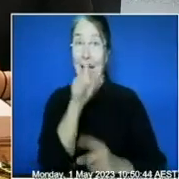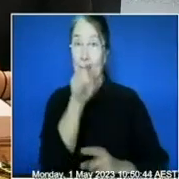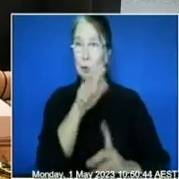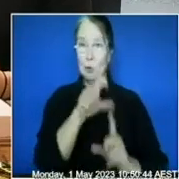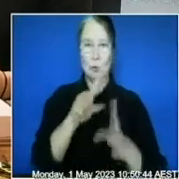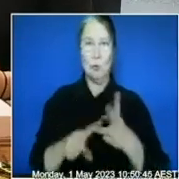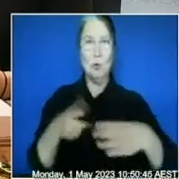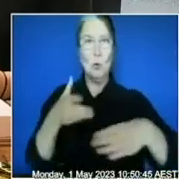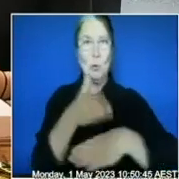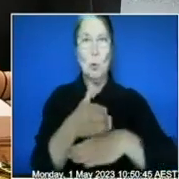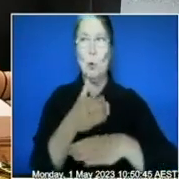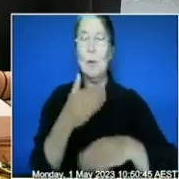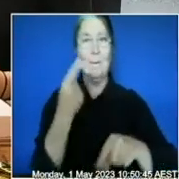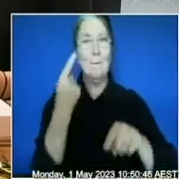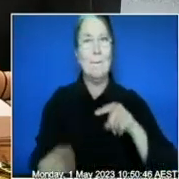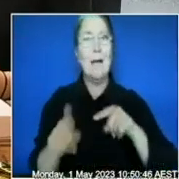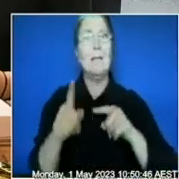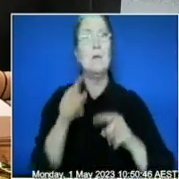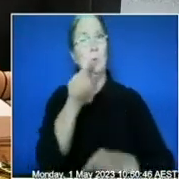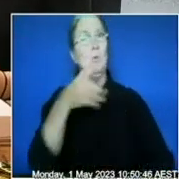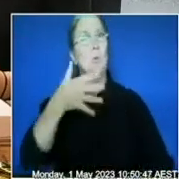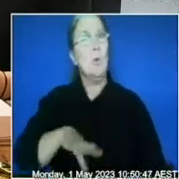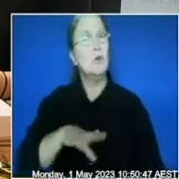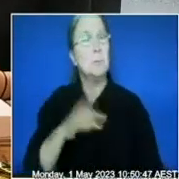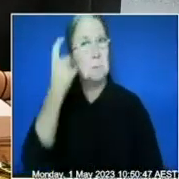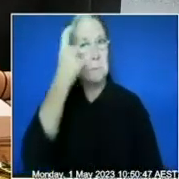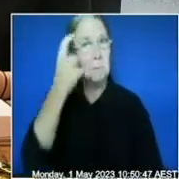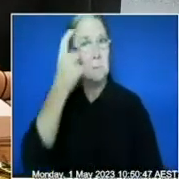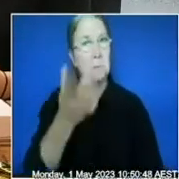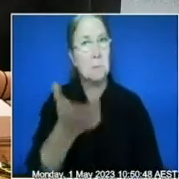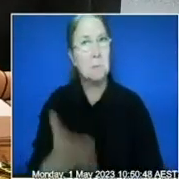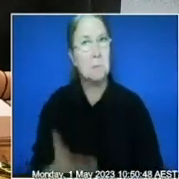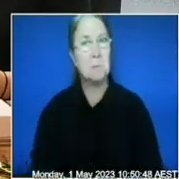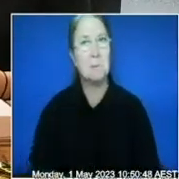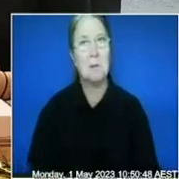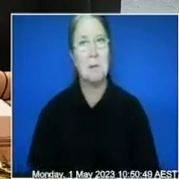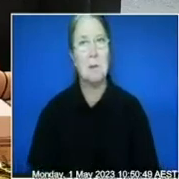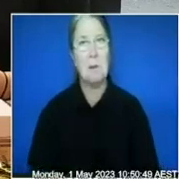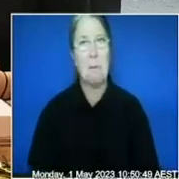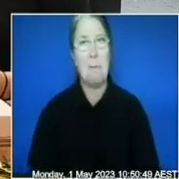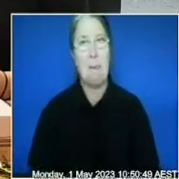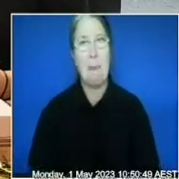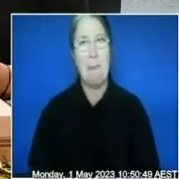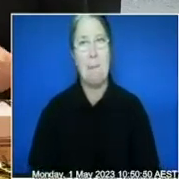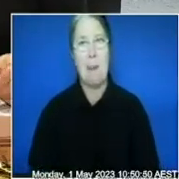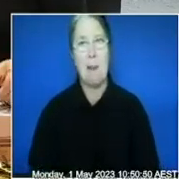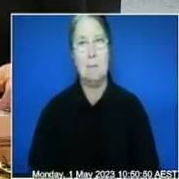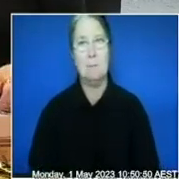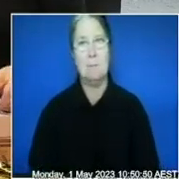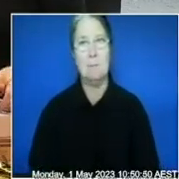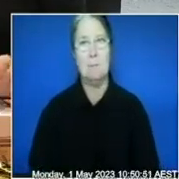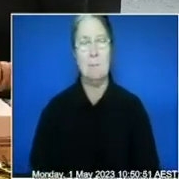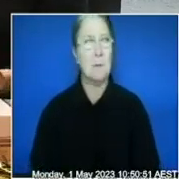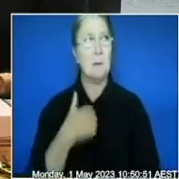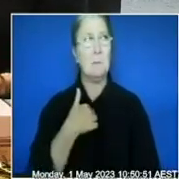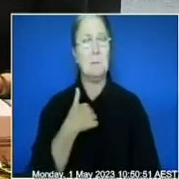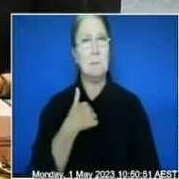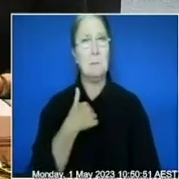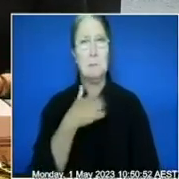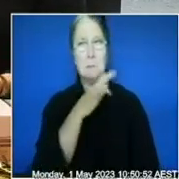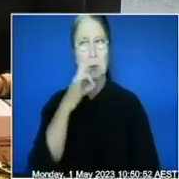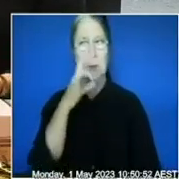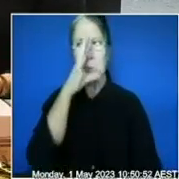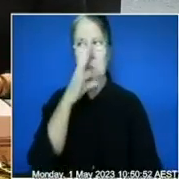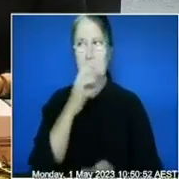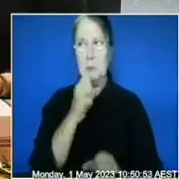I don't believe it did, but Ms. Williams, it? No, I don't think so. We were seeking for funding to be released from contingency,